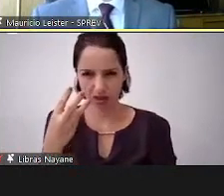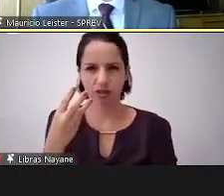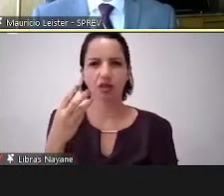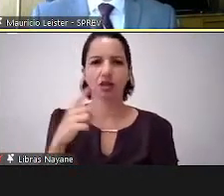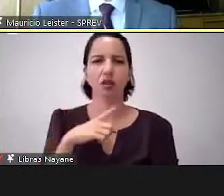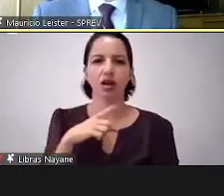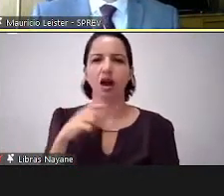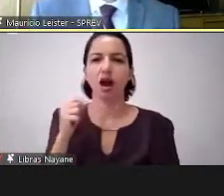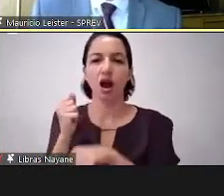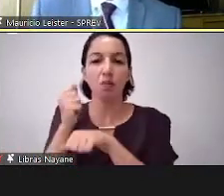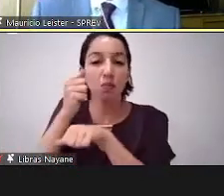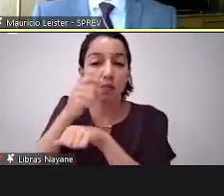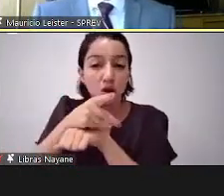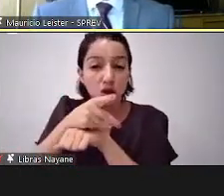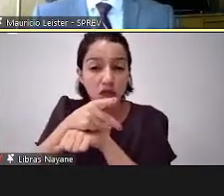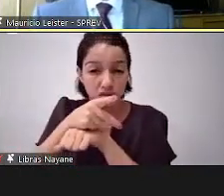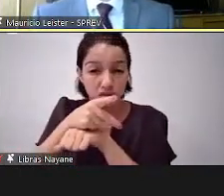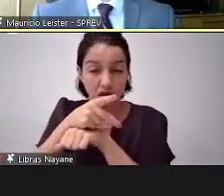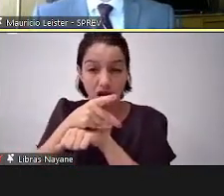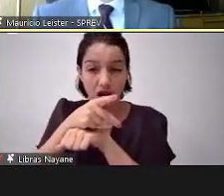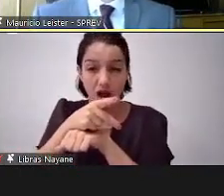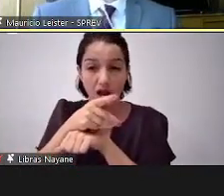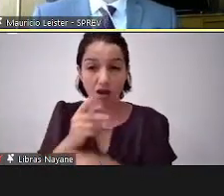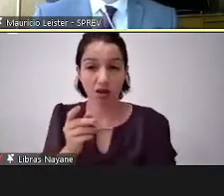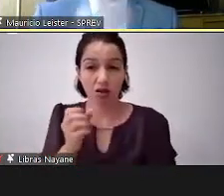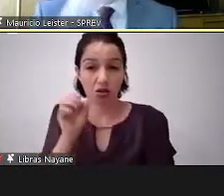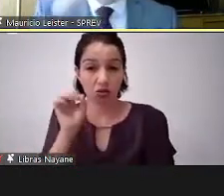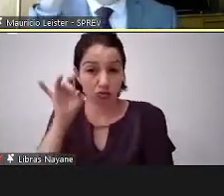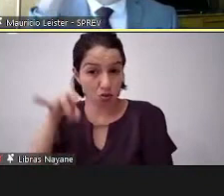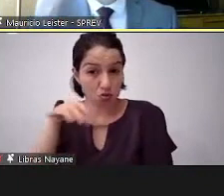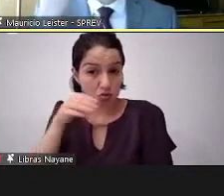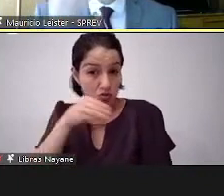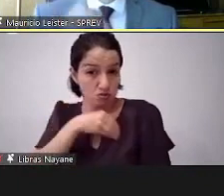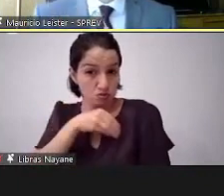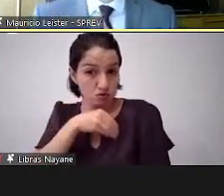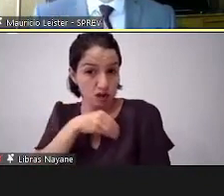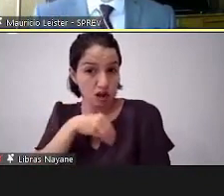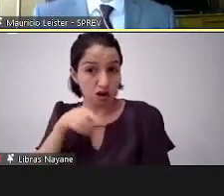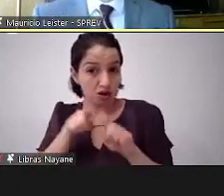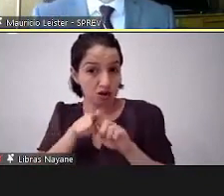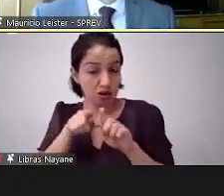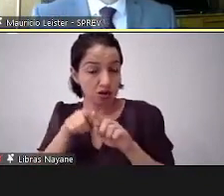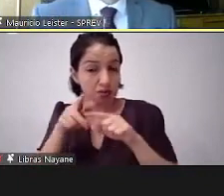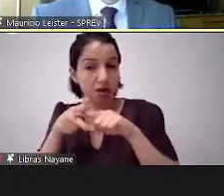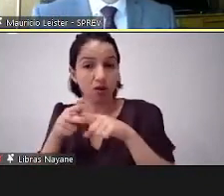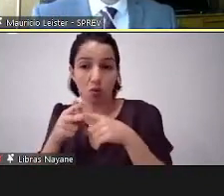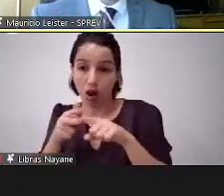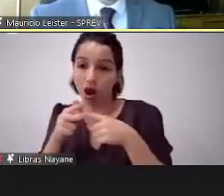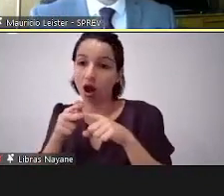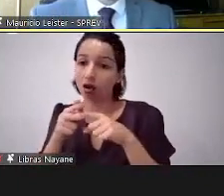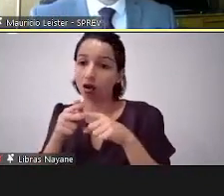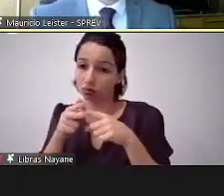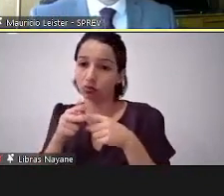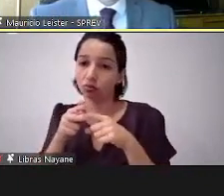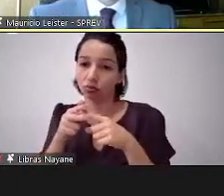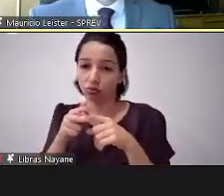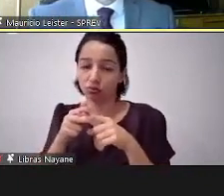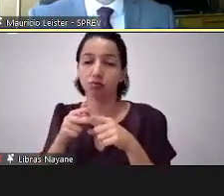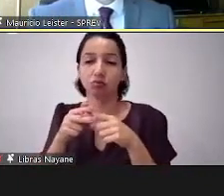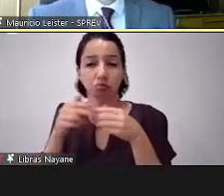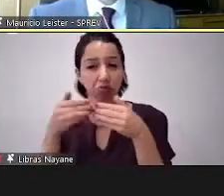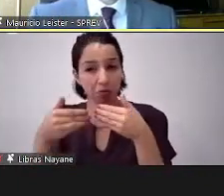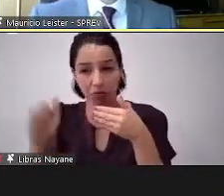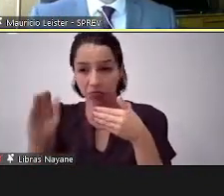in 2003, we had the end of the entirety or the parity of